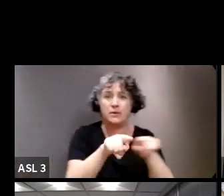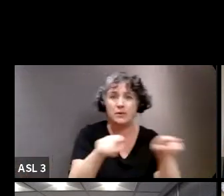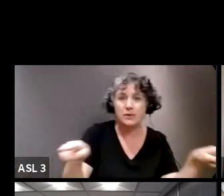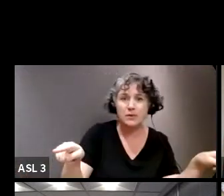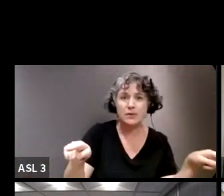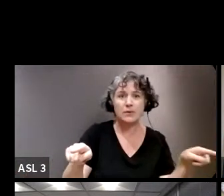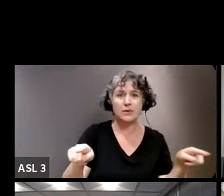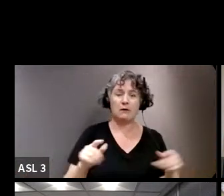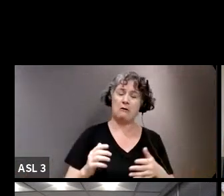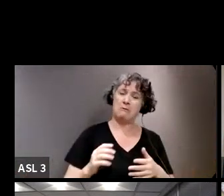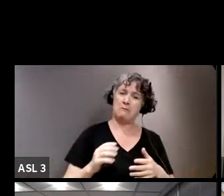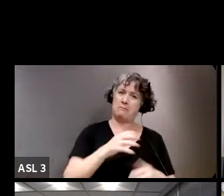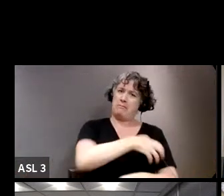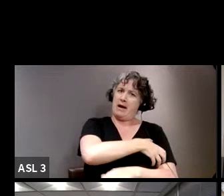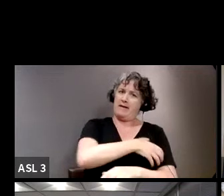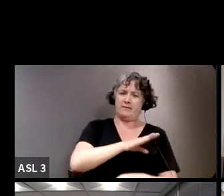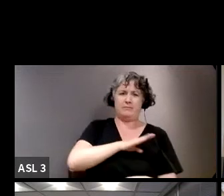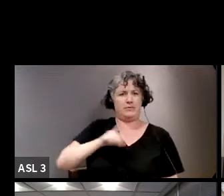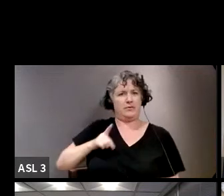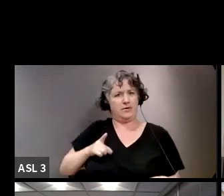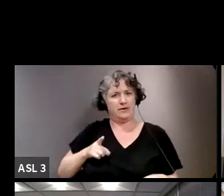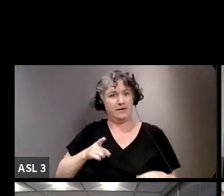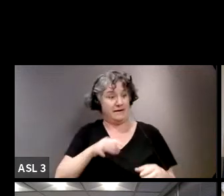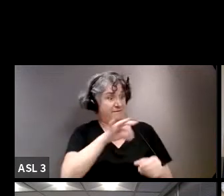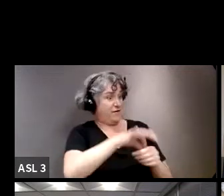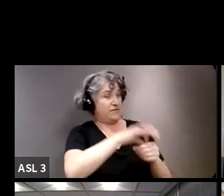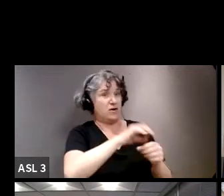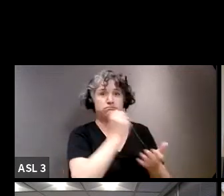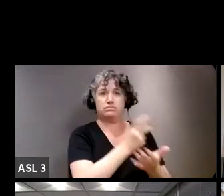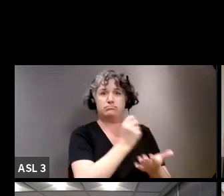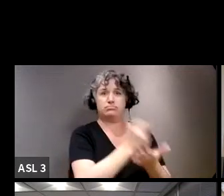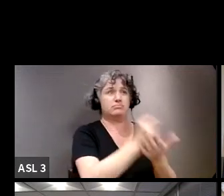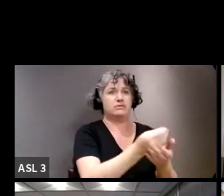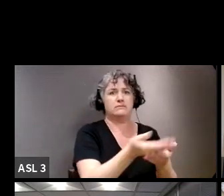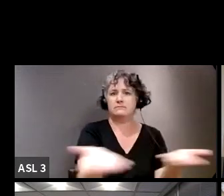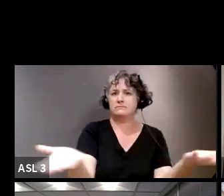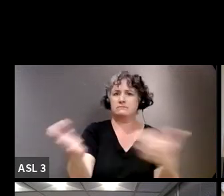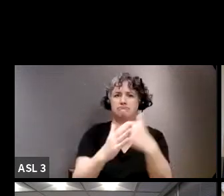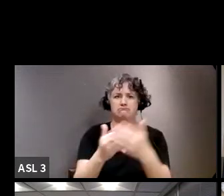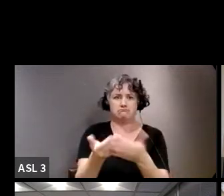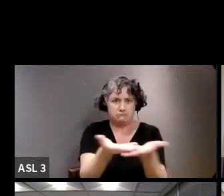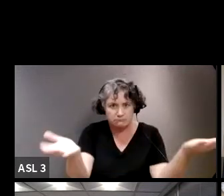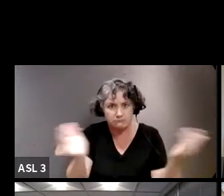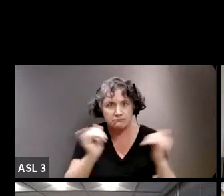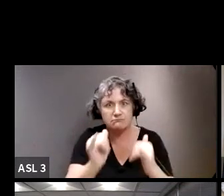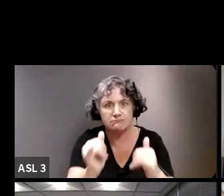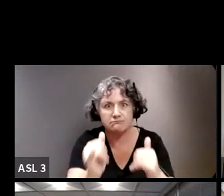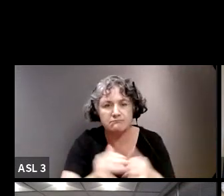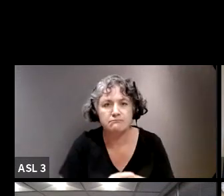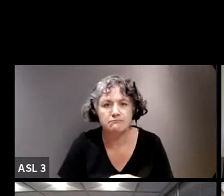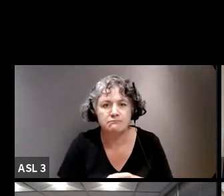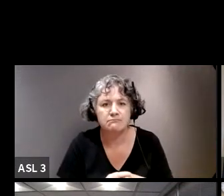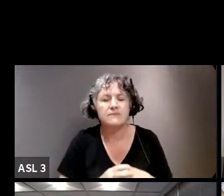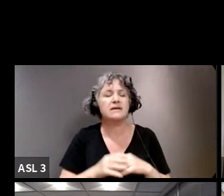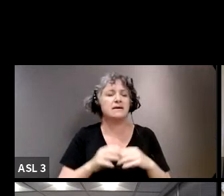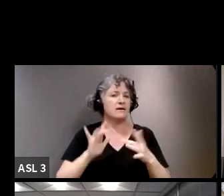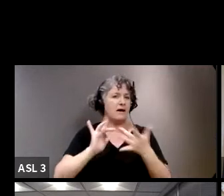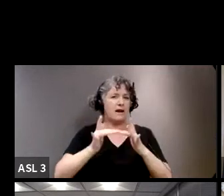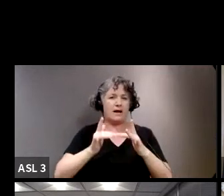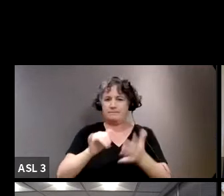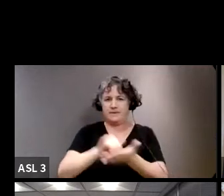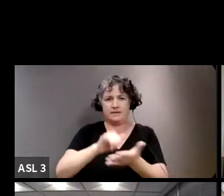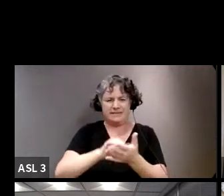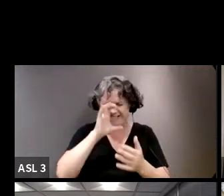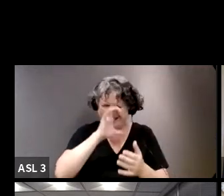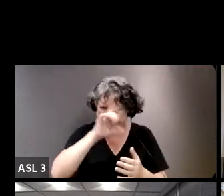votes the collective agreement mentioned earlier today cannot be found online i have spent near the entire beginning of this meeting trying to find